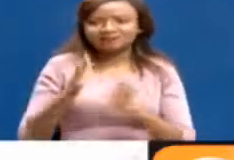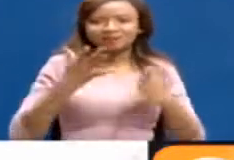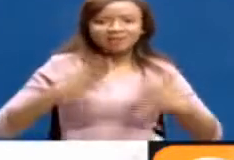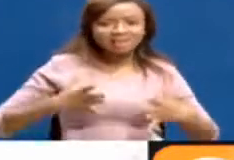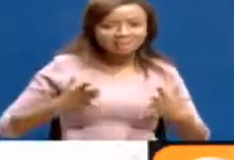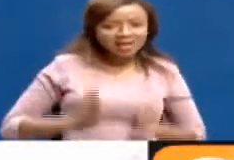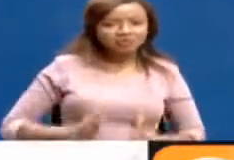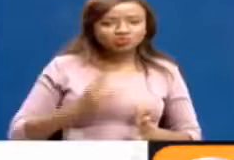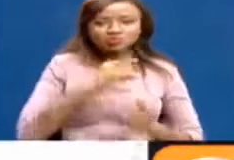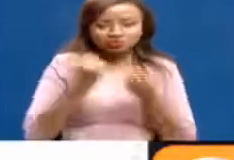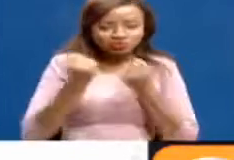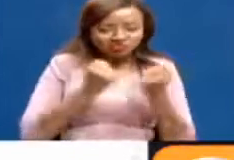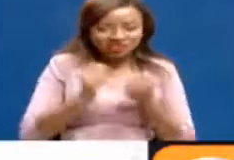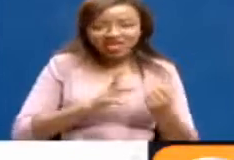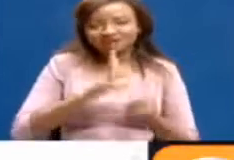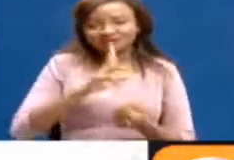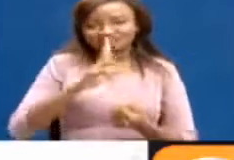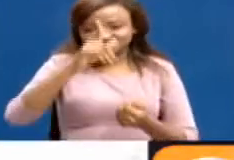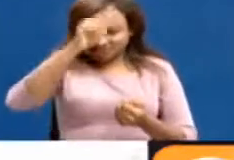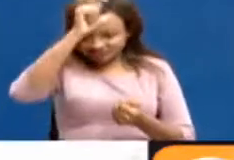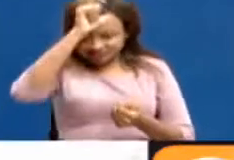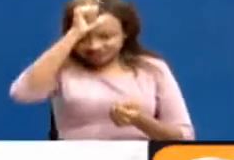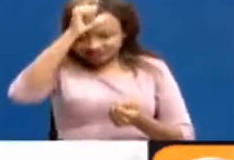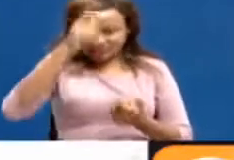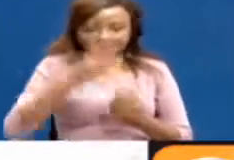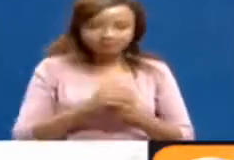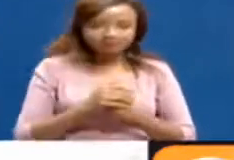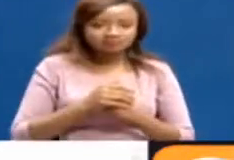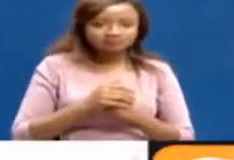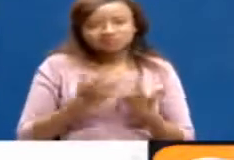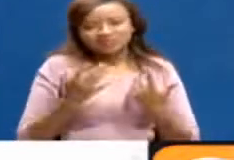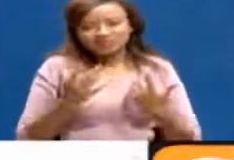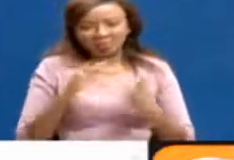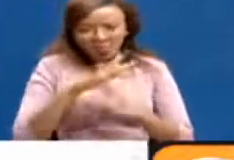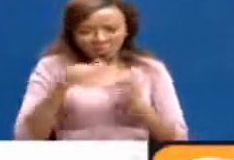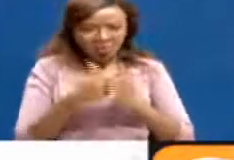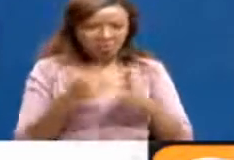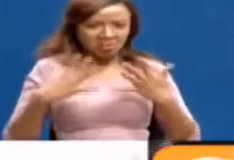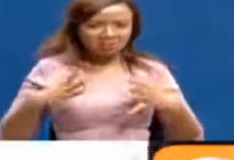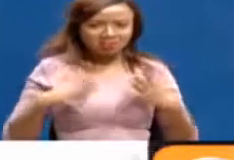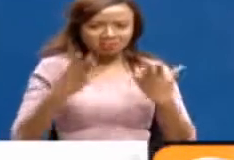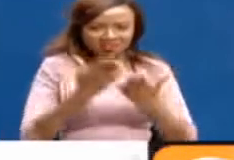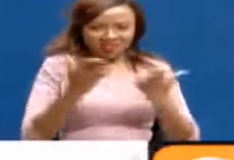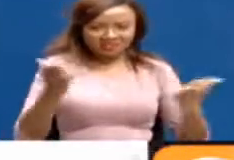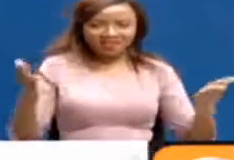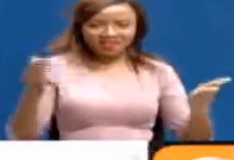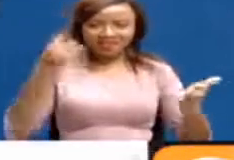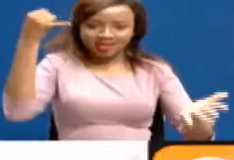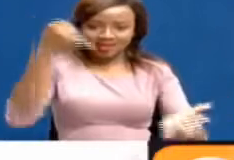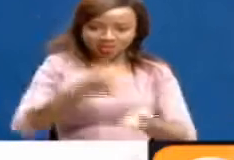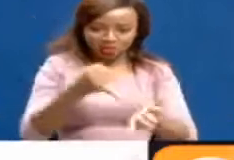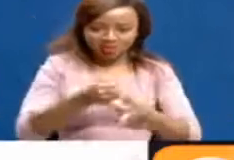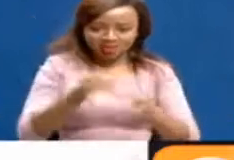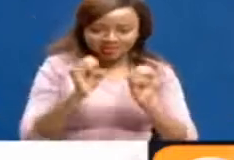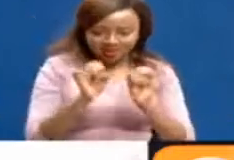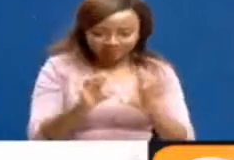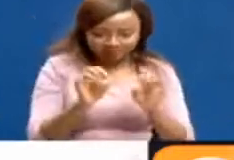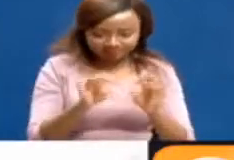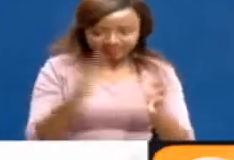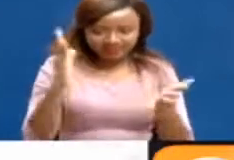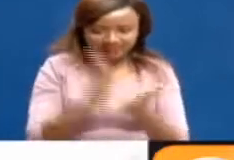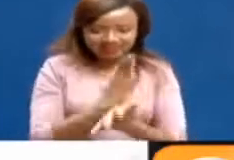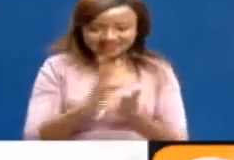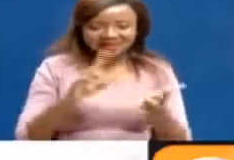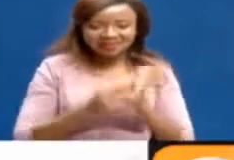other digital hailing cabs. Our cameramen. All of these people are part of this informal sector that is not your traditional